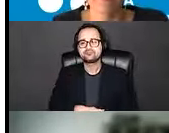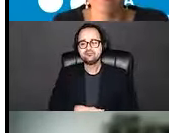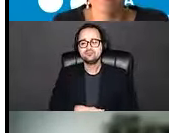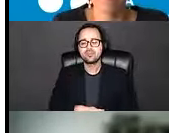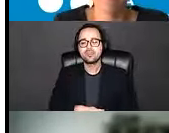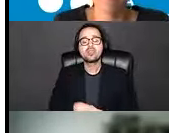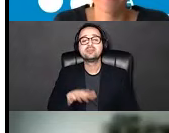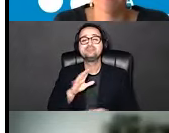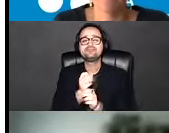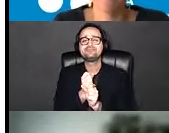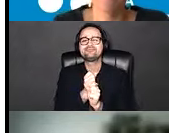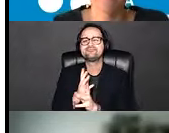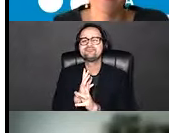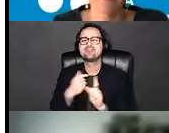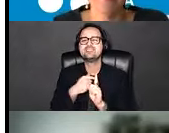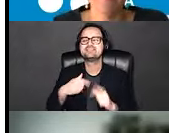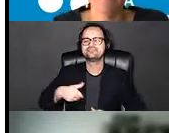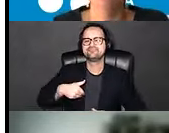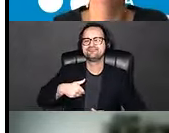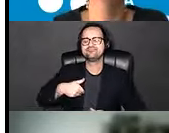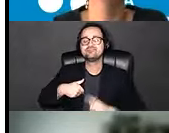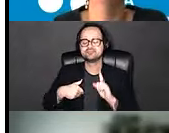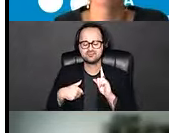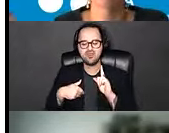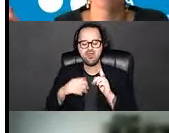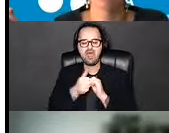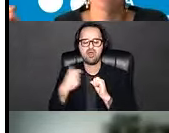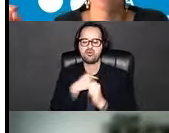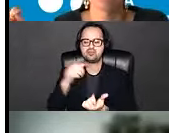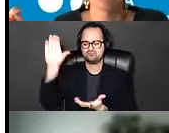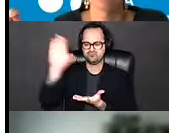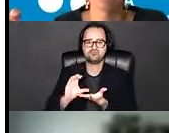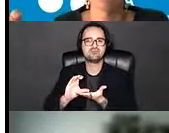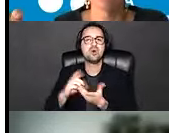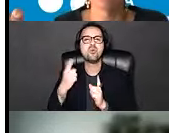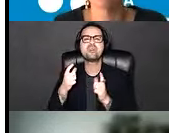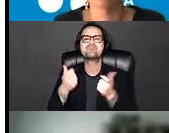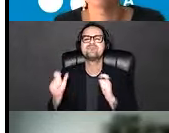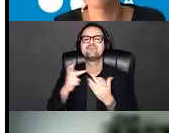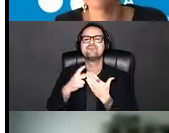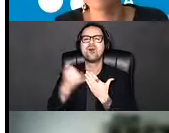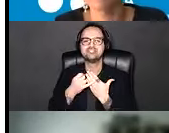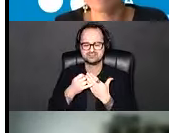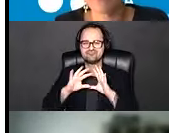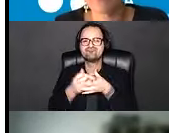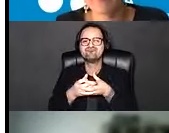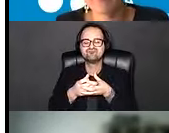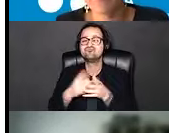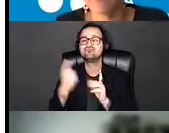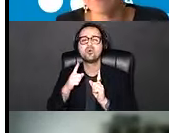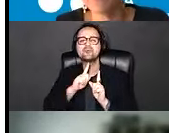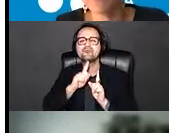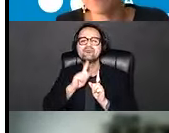strategically, that suggests that if there's a way to sort of package something as one big project that maybe flows through one nonprofit agency